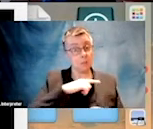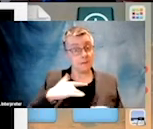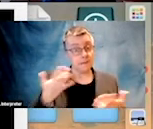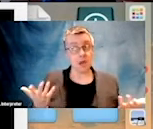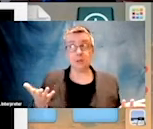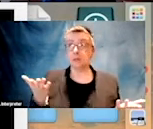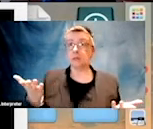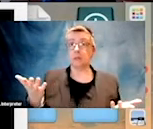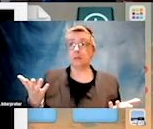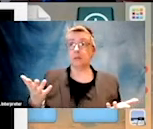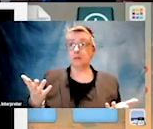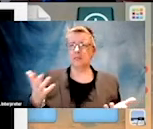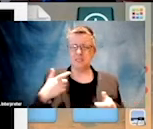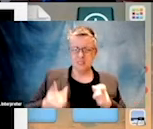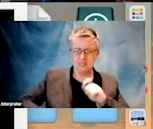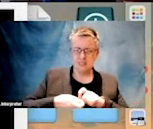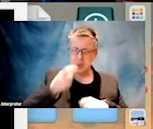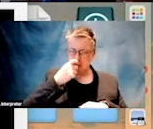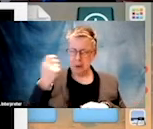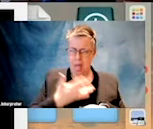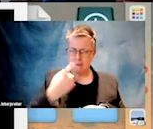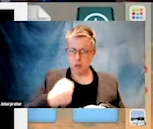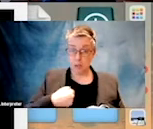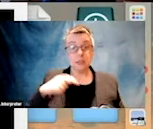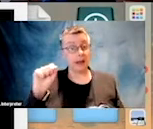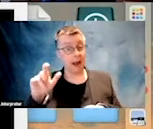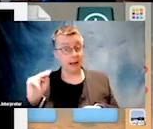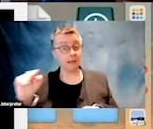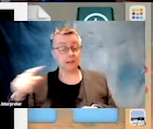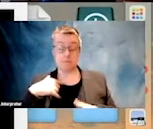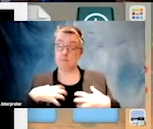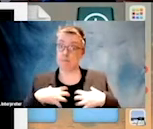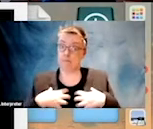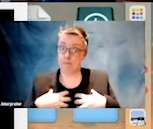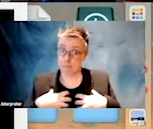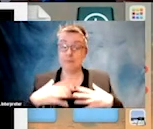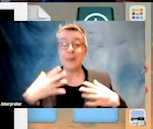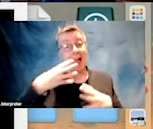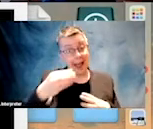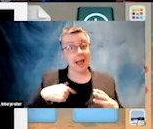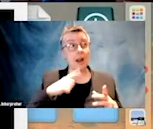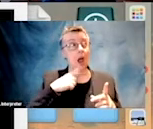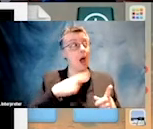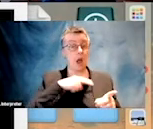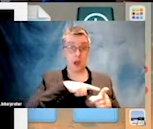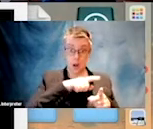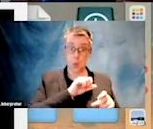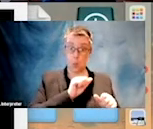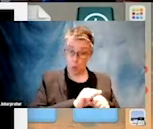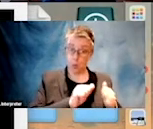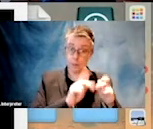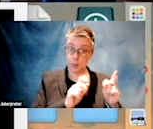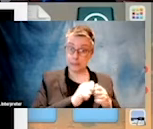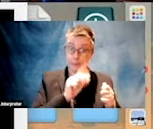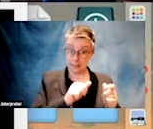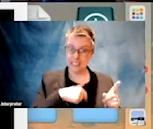betrayal. And it was hard for Alison. And I was also moving away from just working with people with disabilities